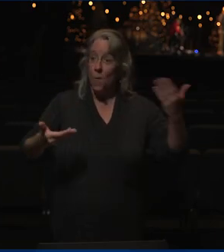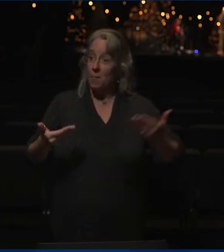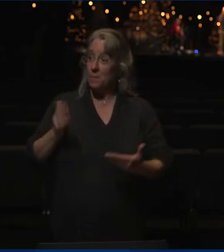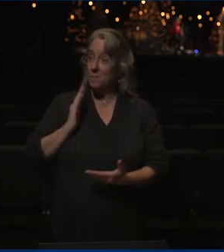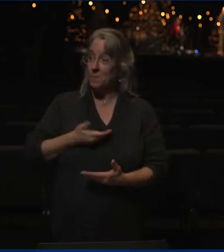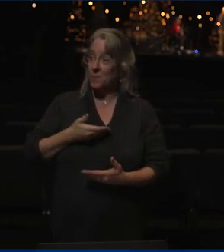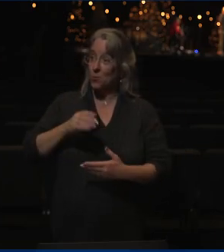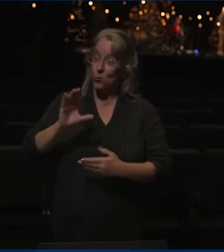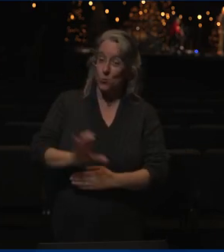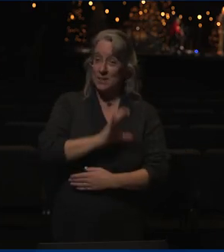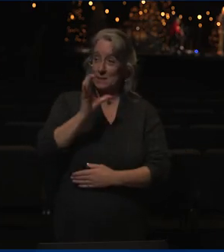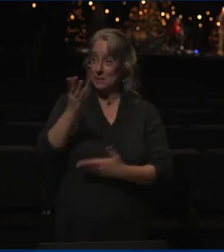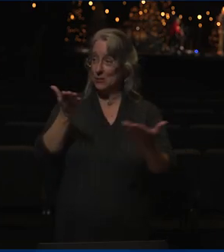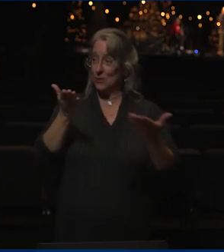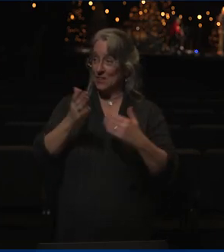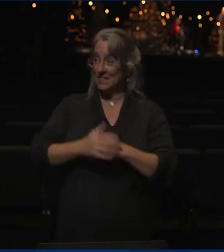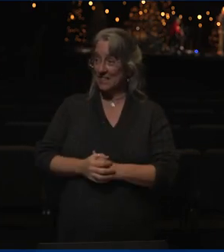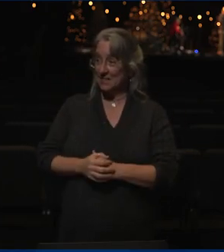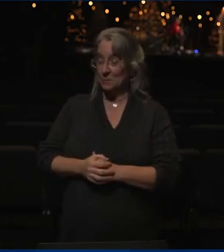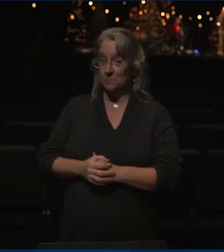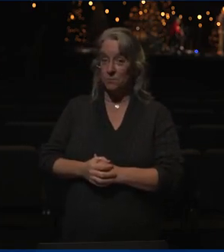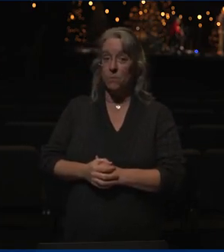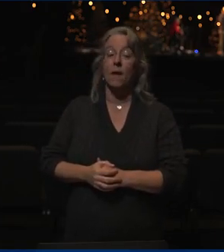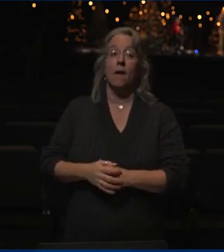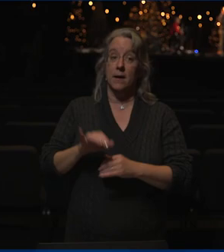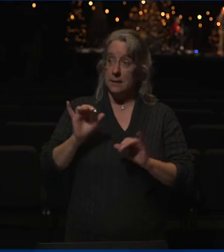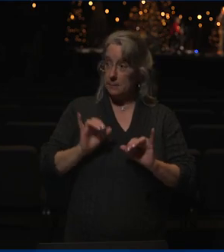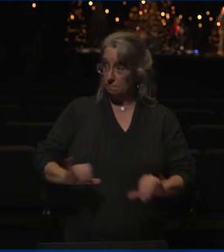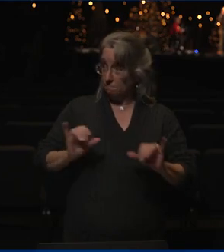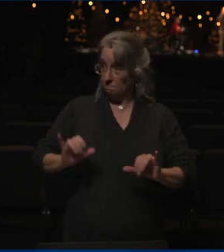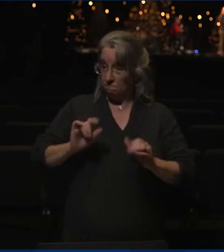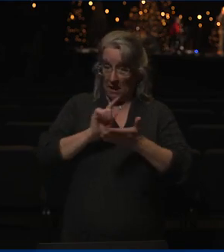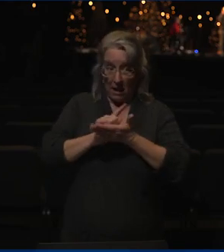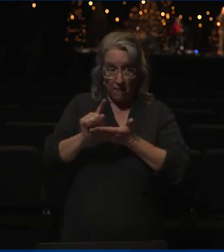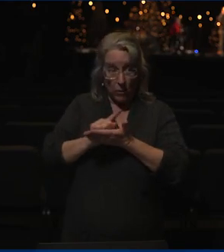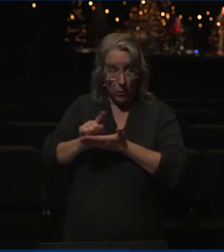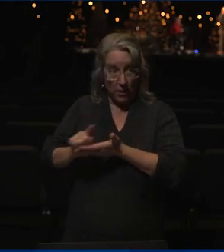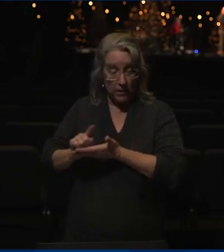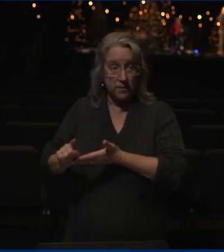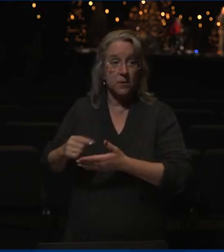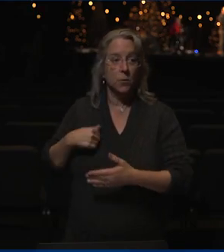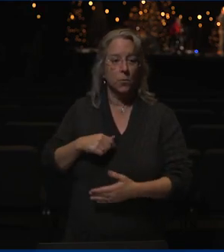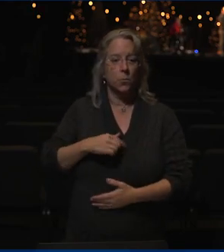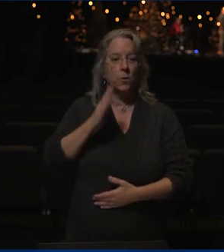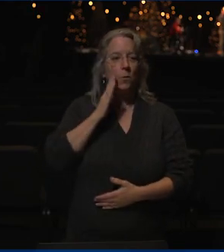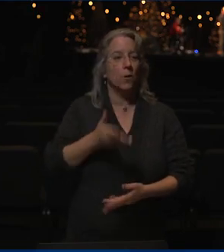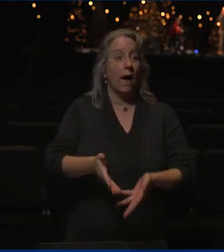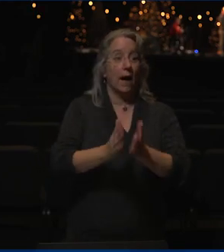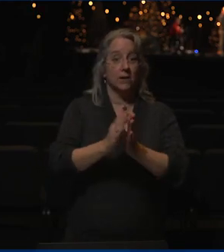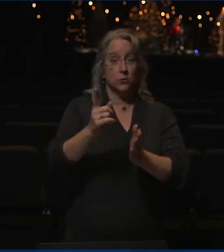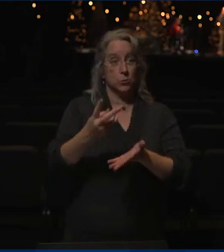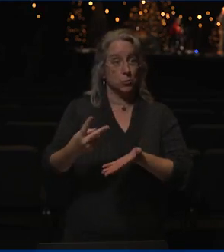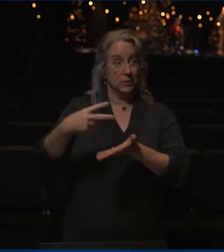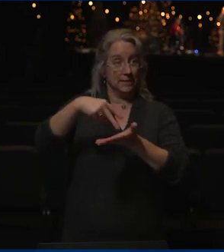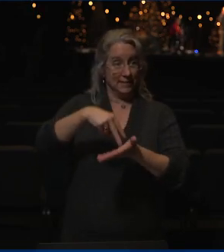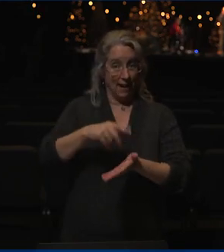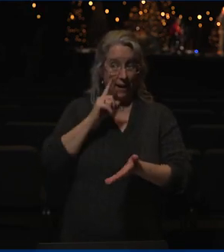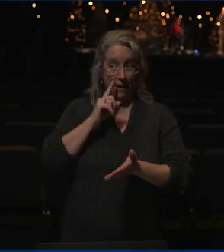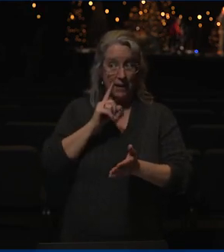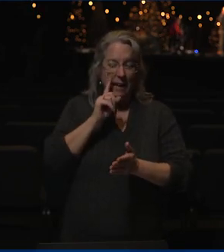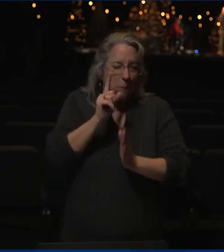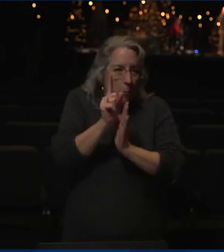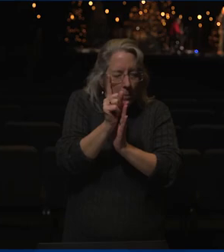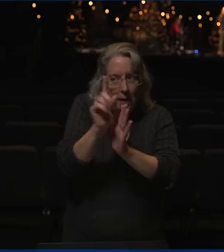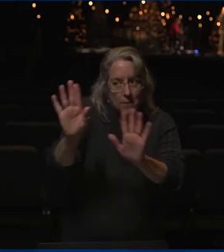service. Just as we do every week, in a moment we're going to invite you to stand and worship with us through singing. But before we do